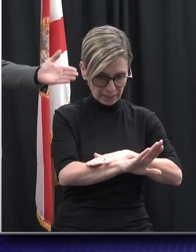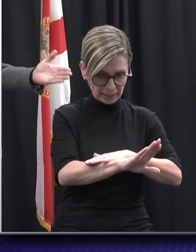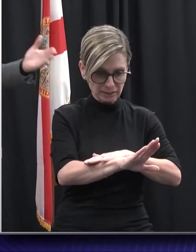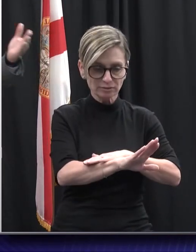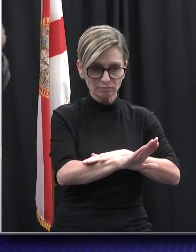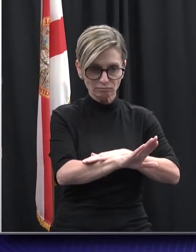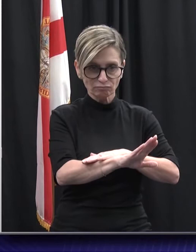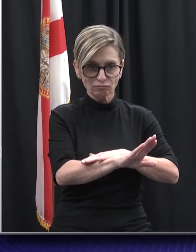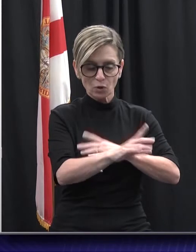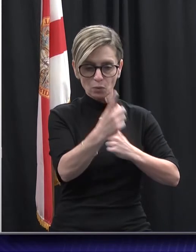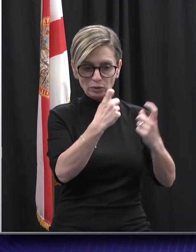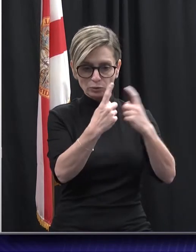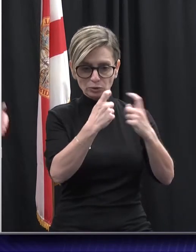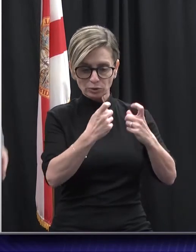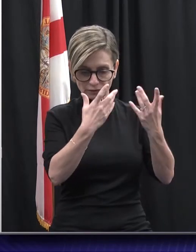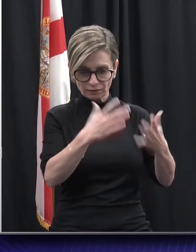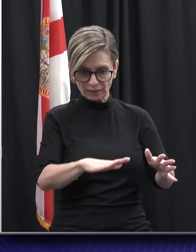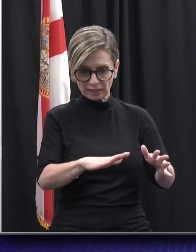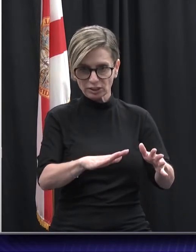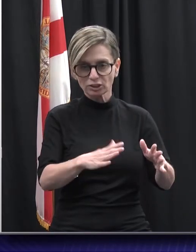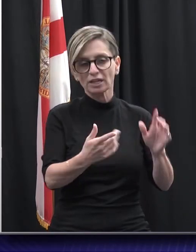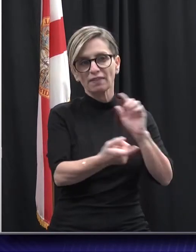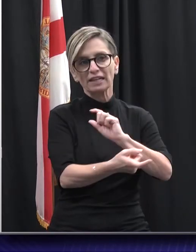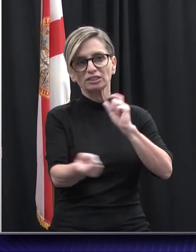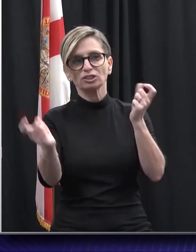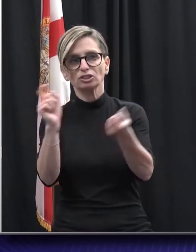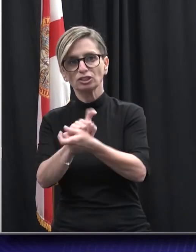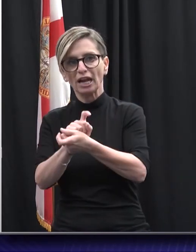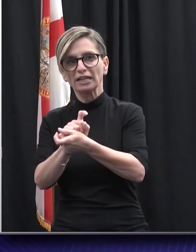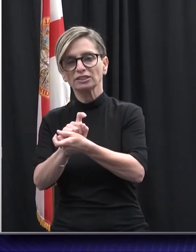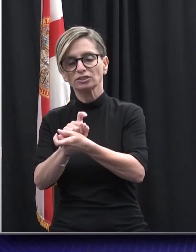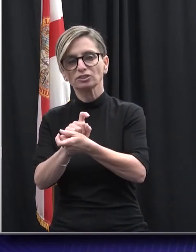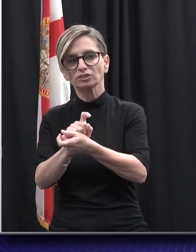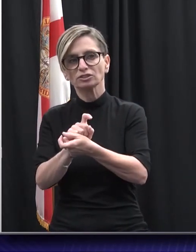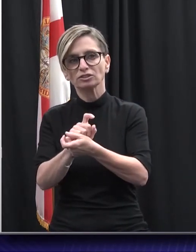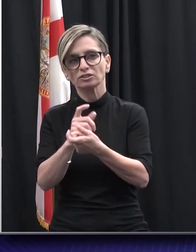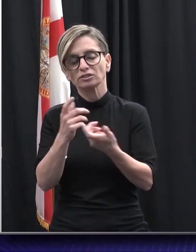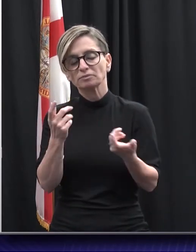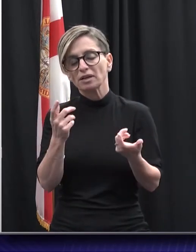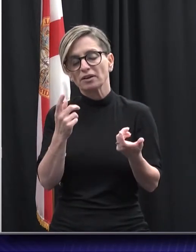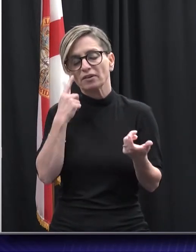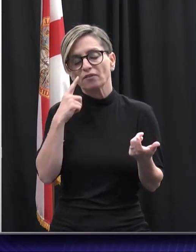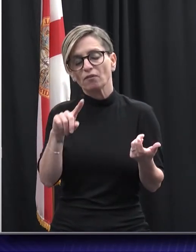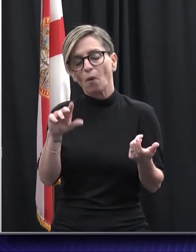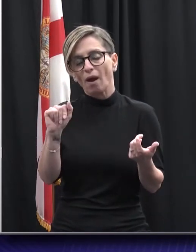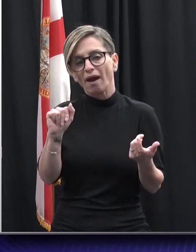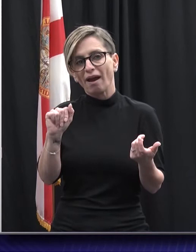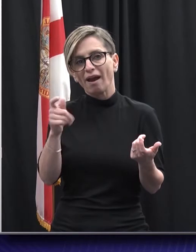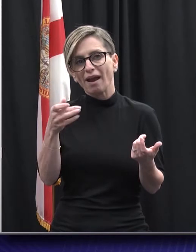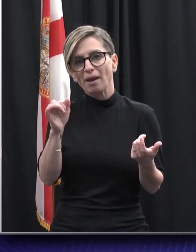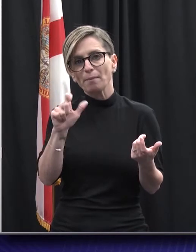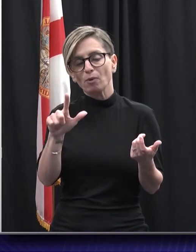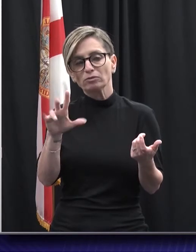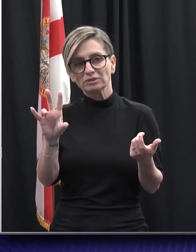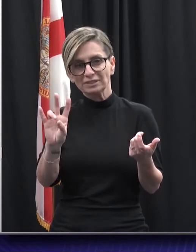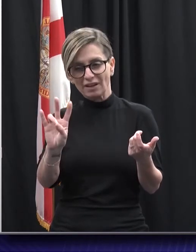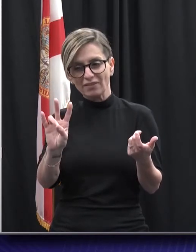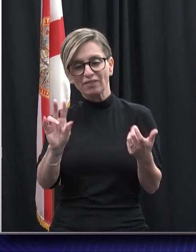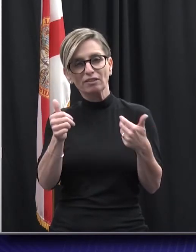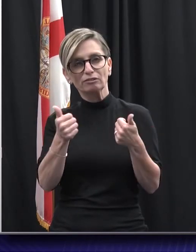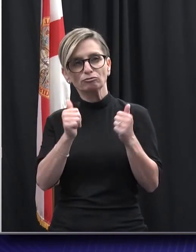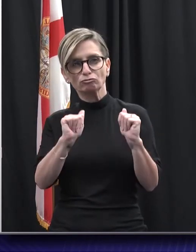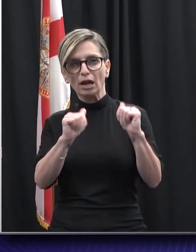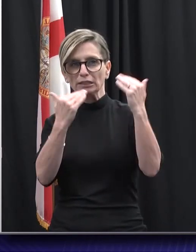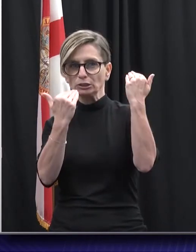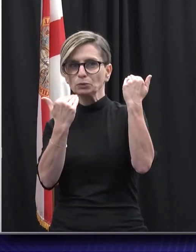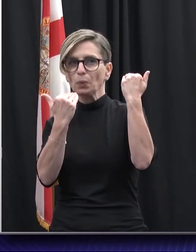exit and bring in the next group. But for the 7th meeting, I can tell you from a planning perspective, we are trying to limit anything that would